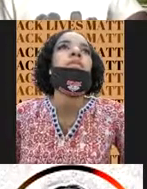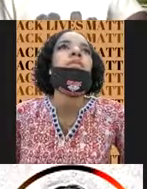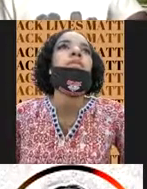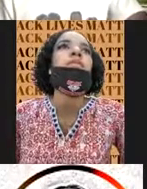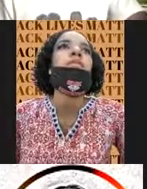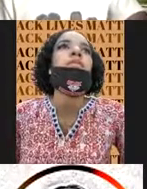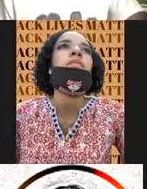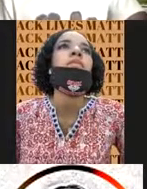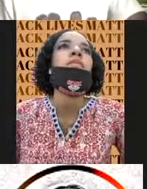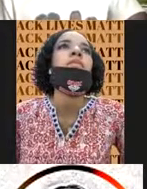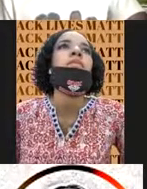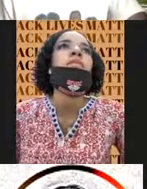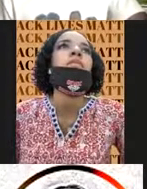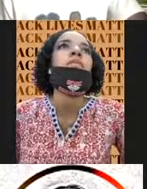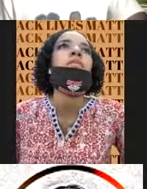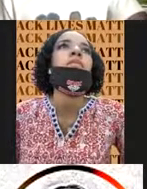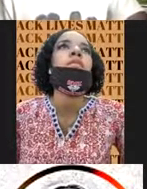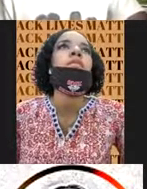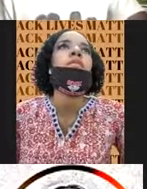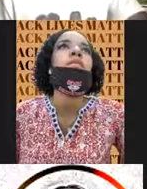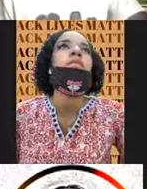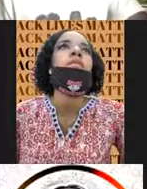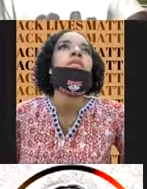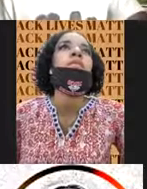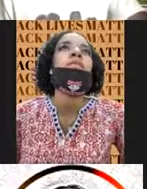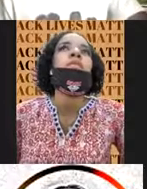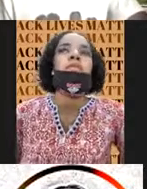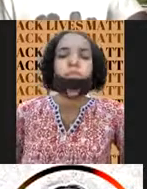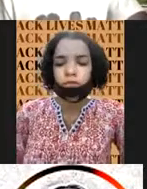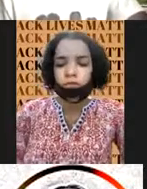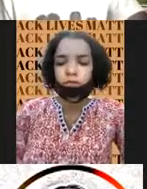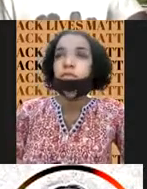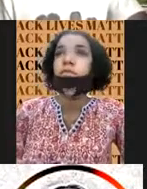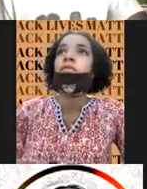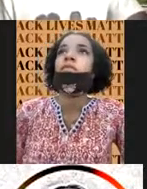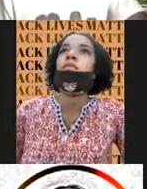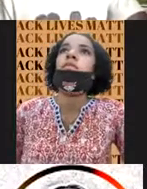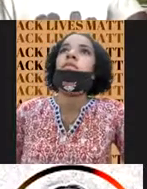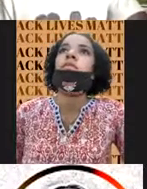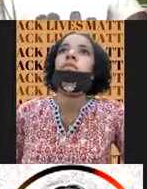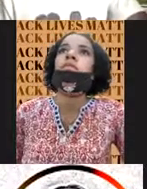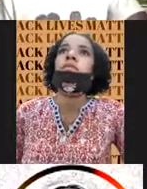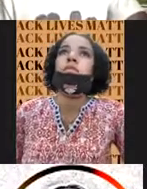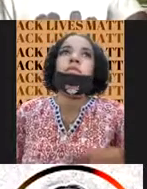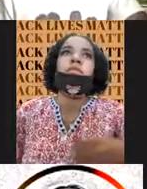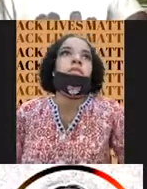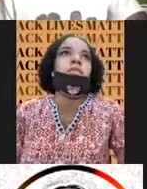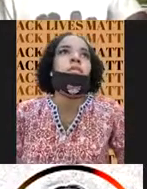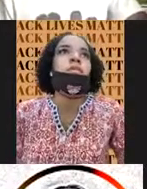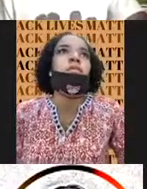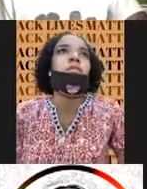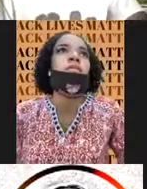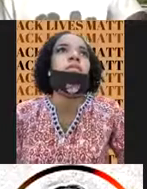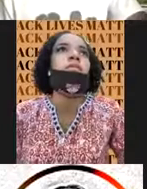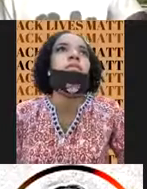to Dr. CJ or Christopher Morris, I would just love to be a mentor to your daughter if she came. So there's always